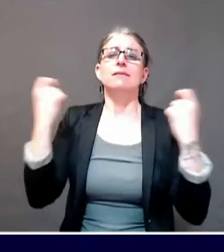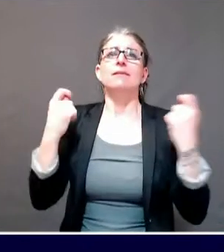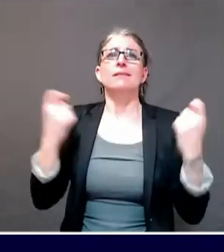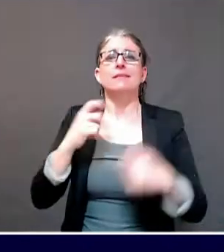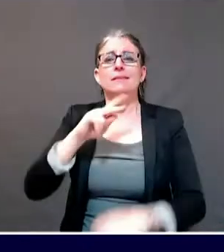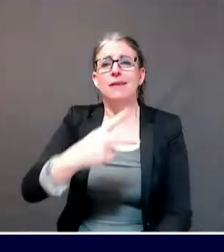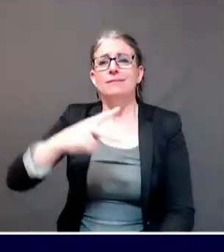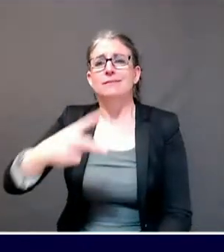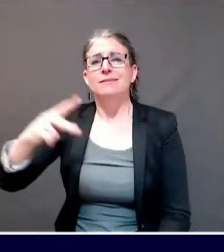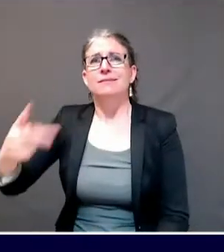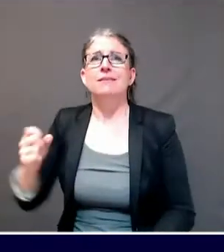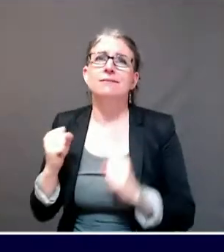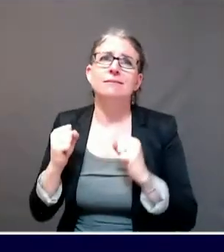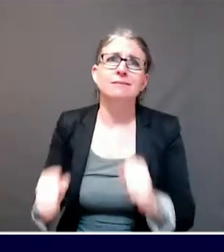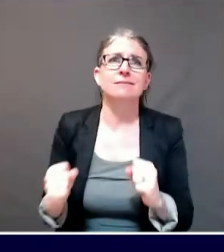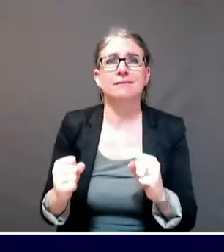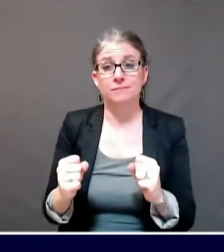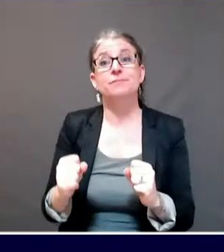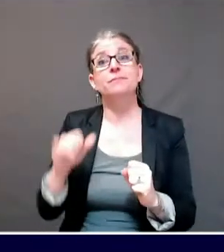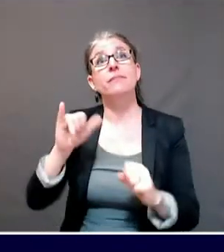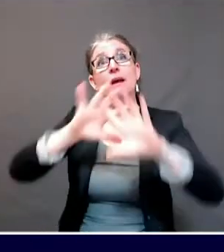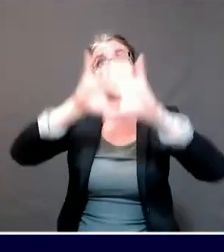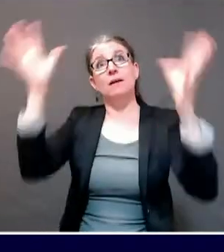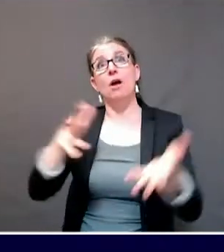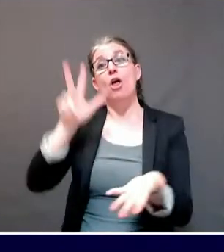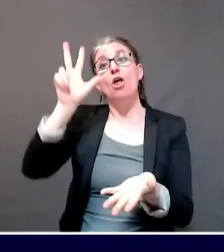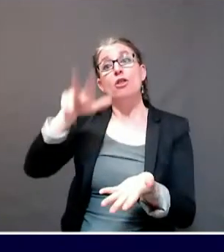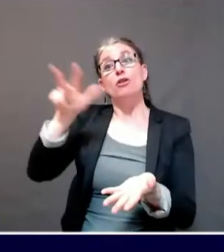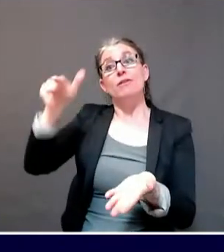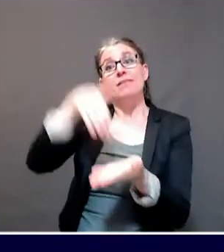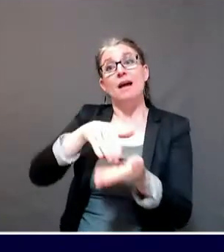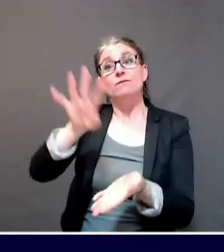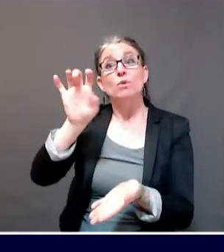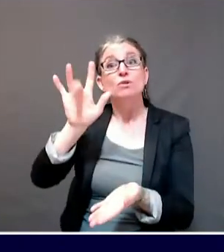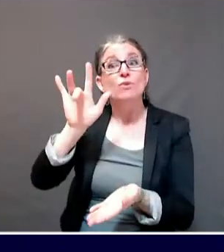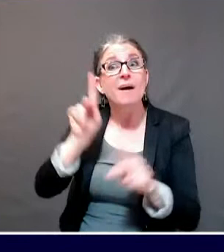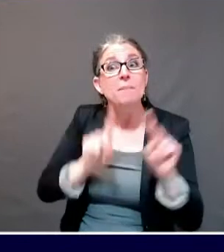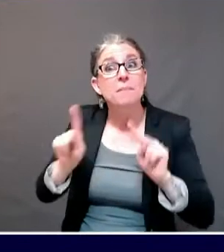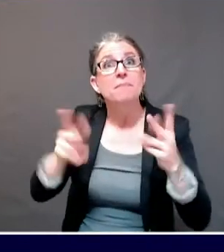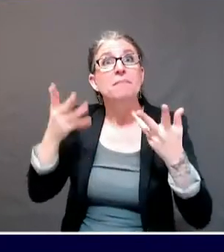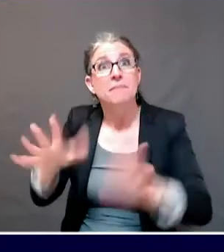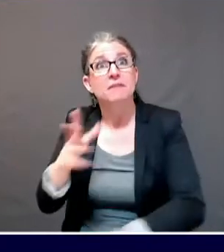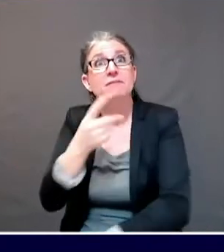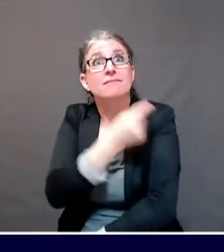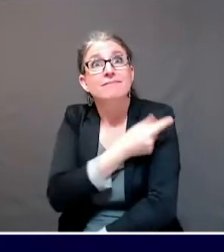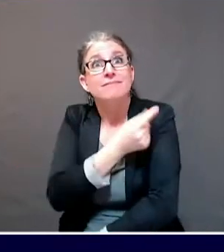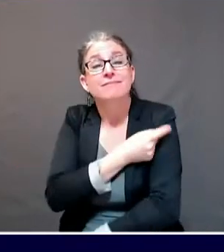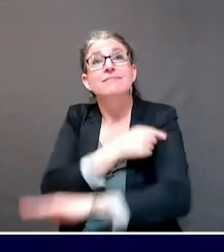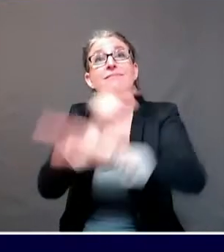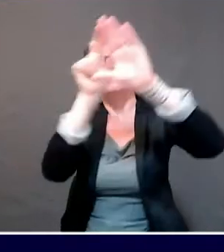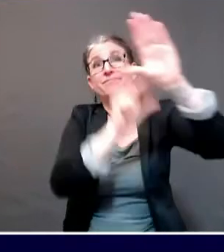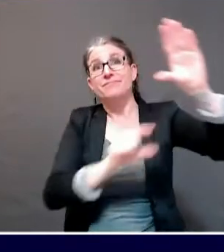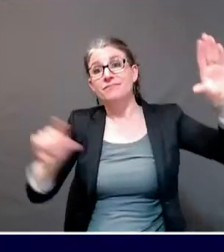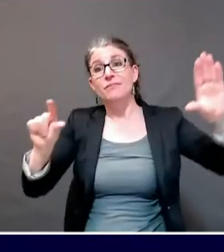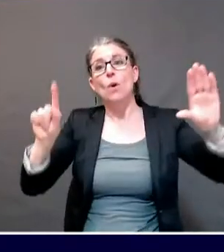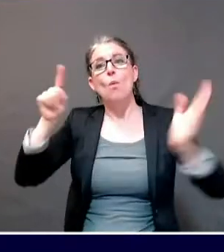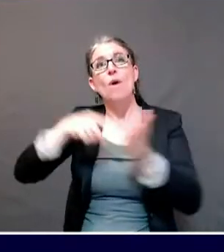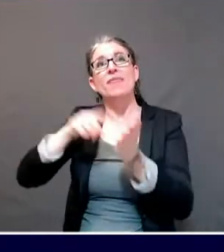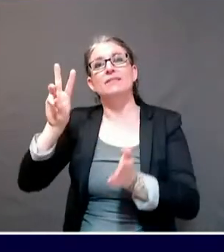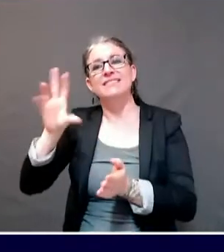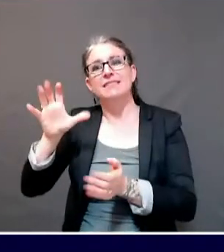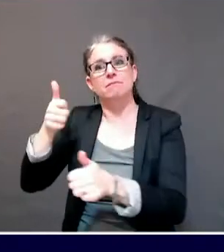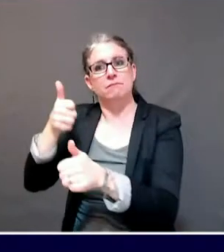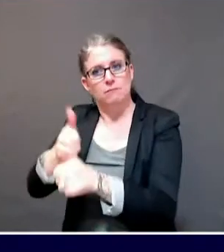33,425 people, nearly 1,600 of them are among EMS clinicians. Another good piece of